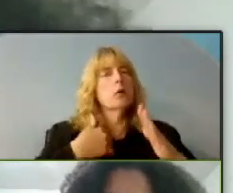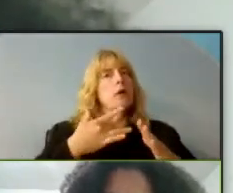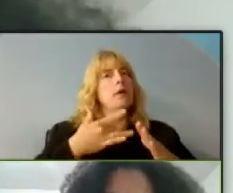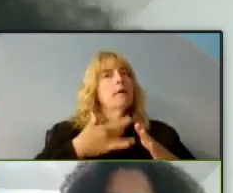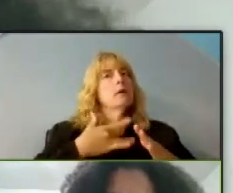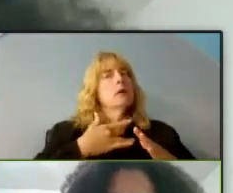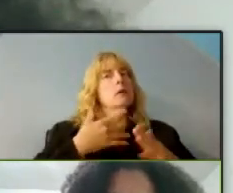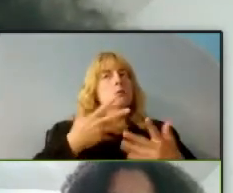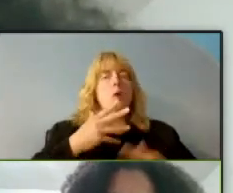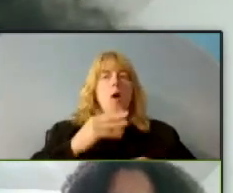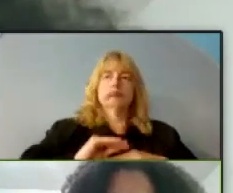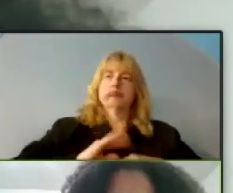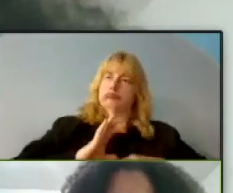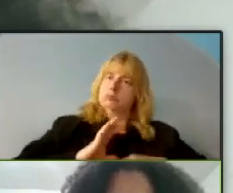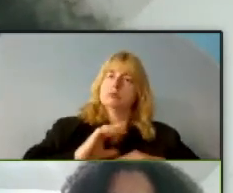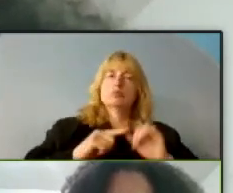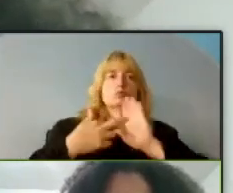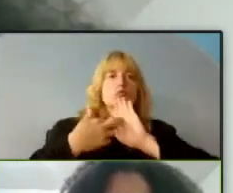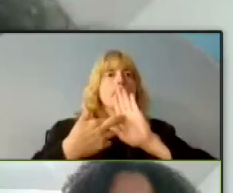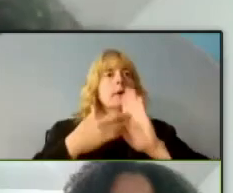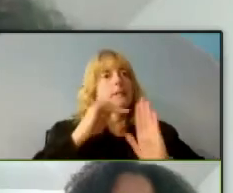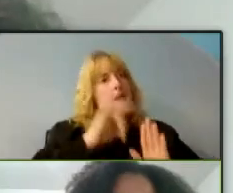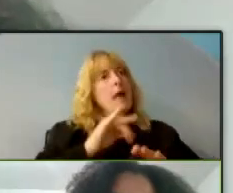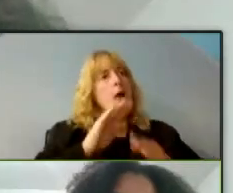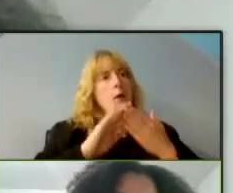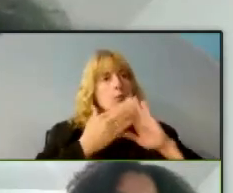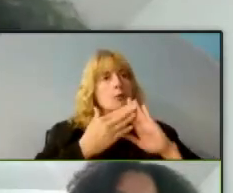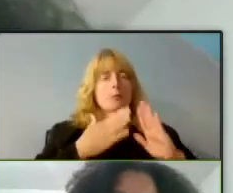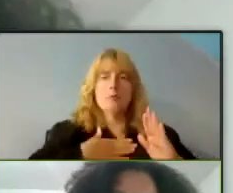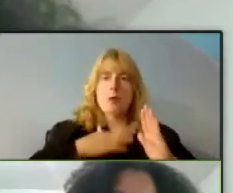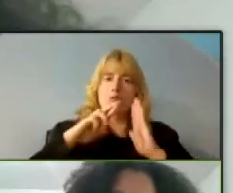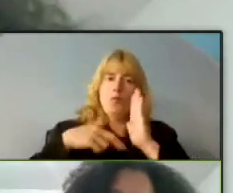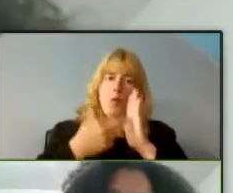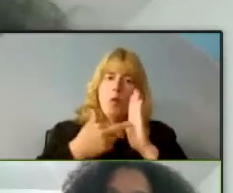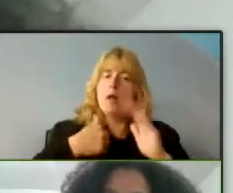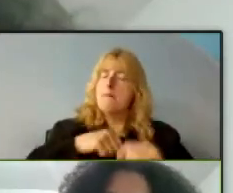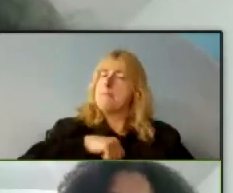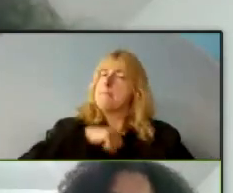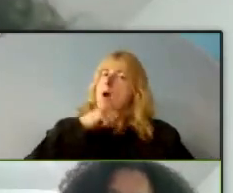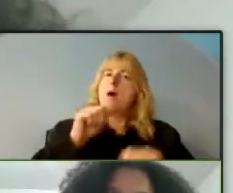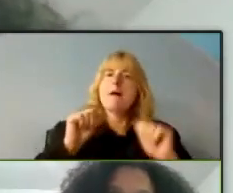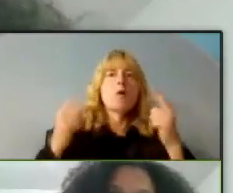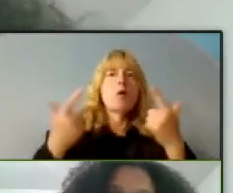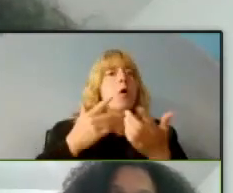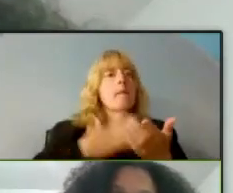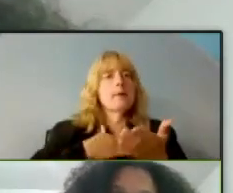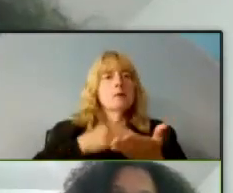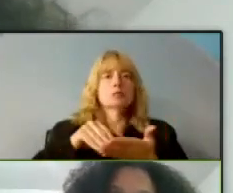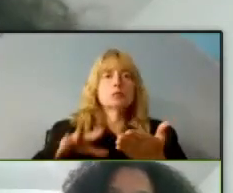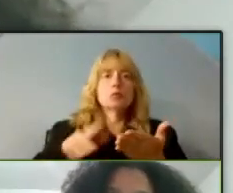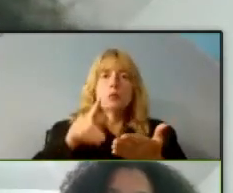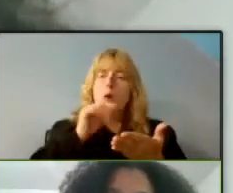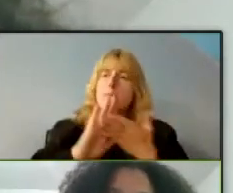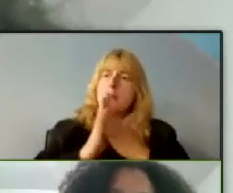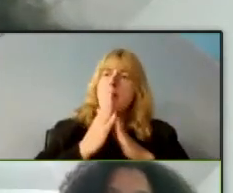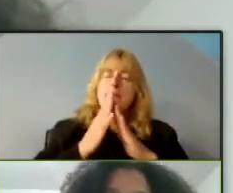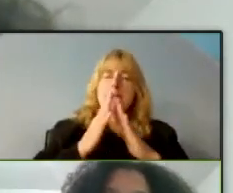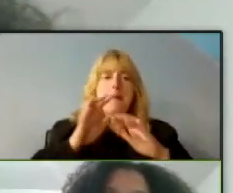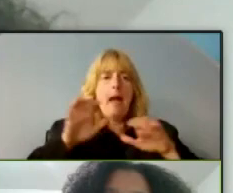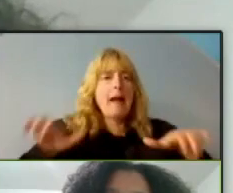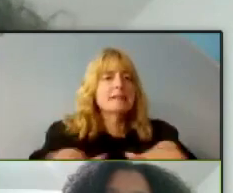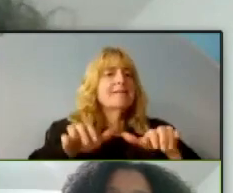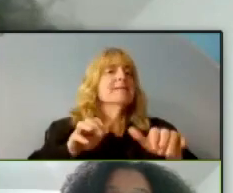role. And I'm so proud of all of my students who have been getting active over the last few